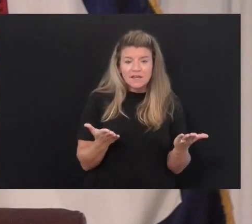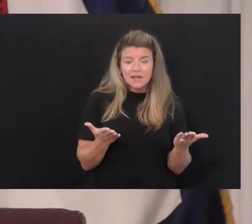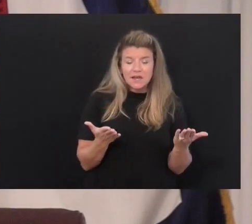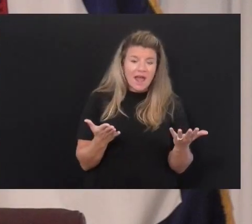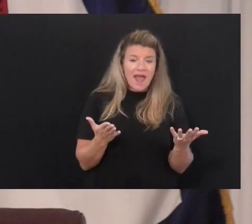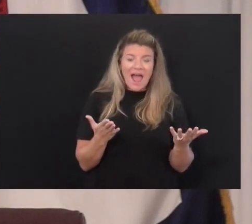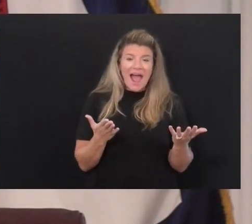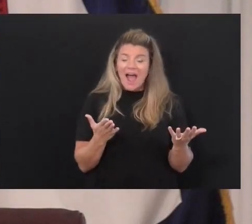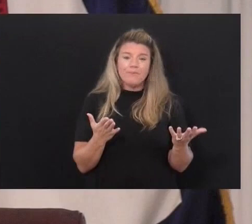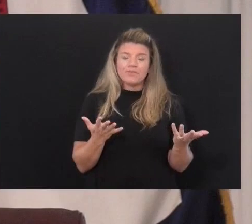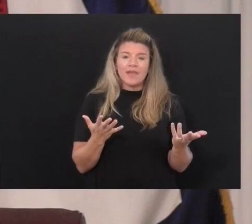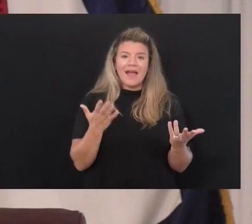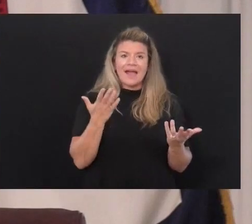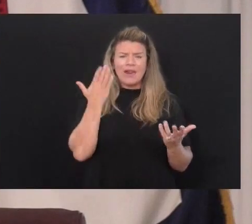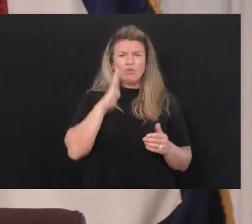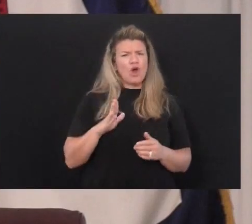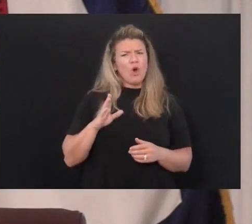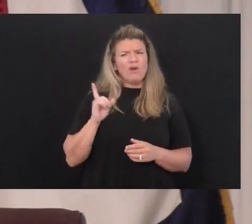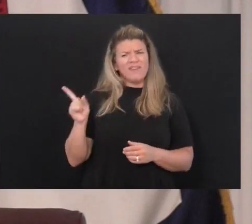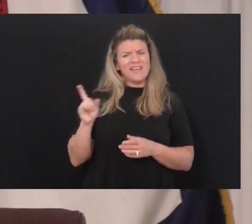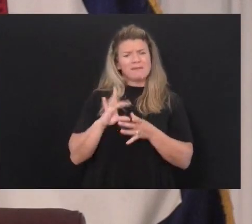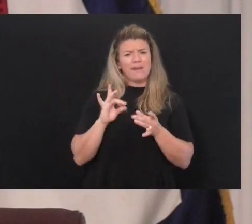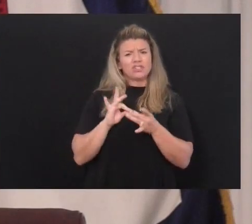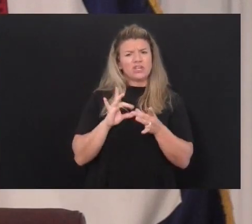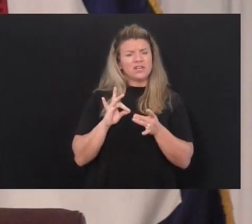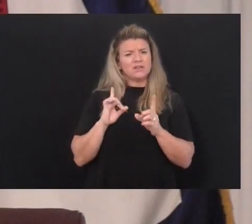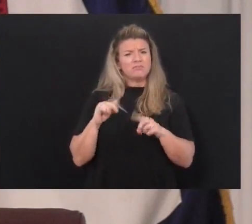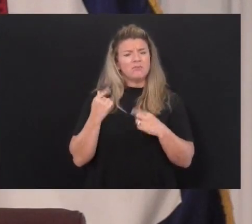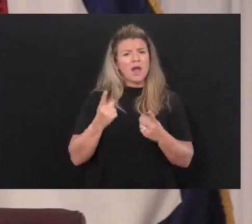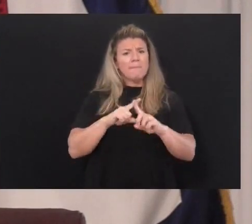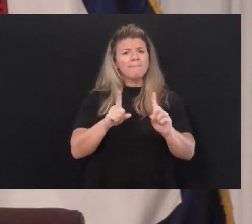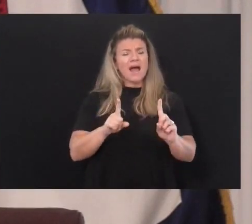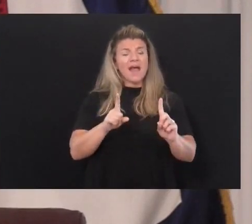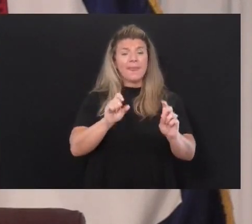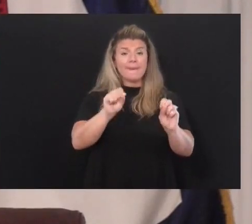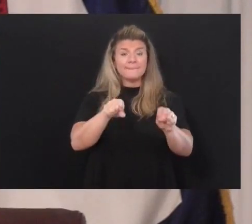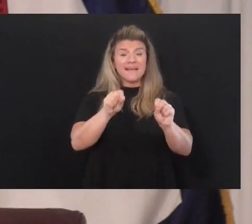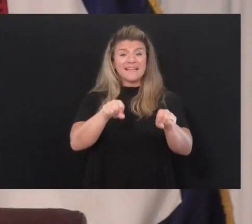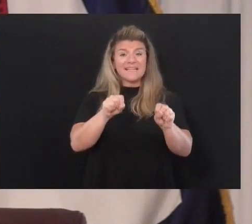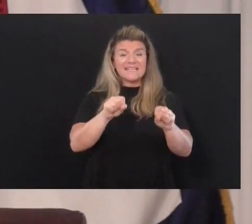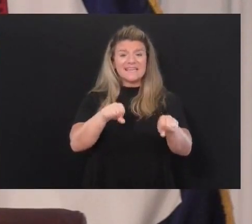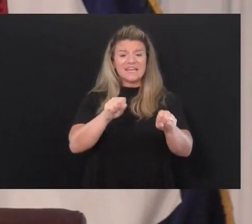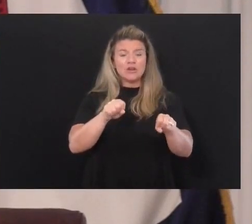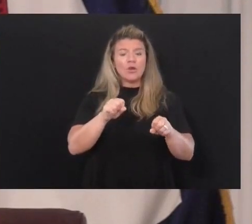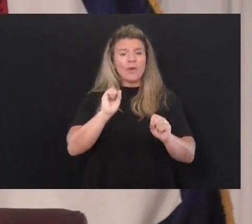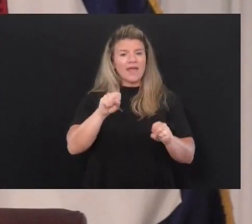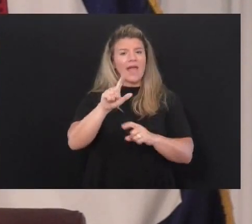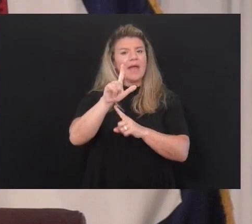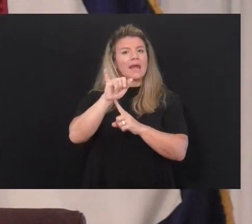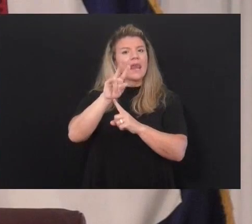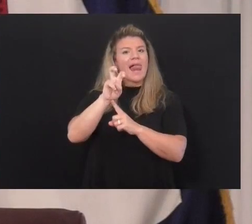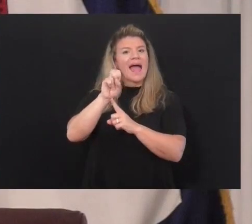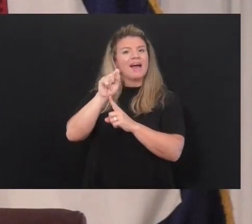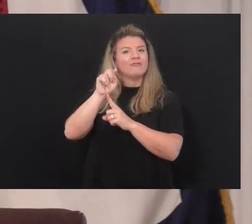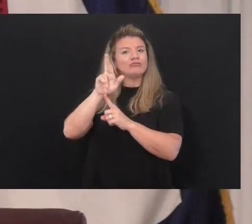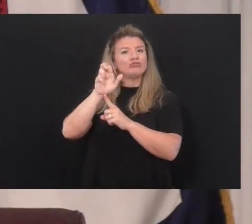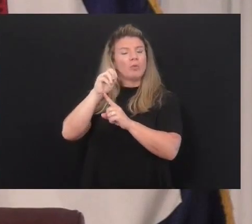doors completely wide open to discuss any of the details on anything we're doing. We want to be